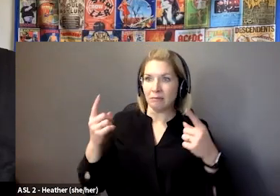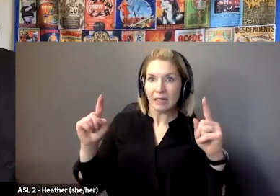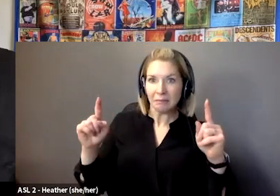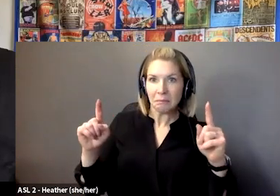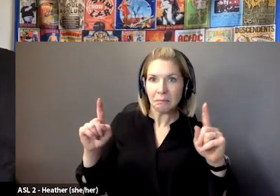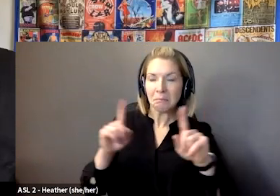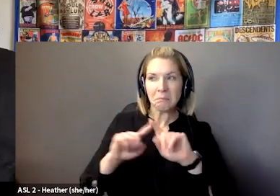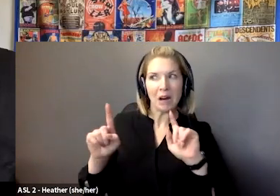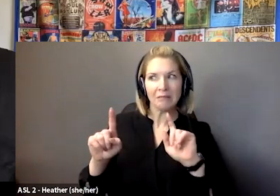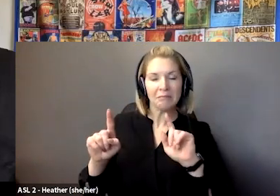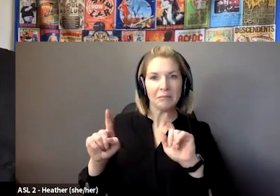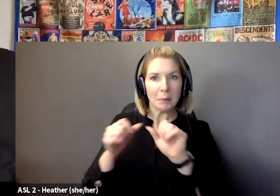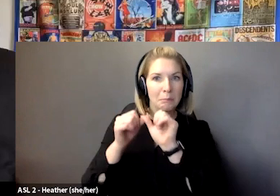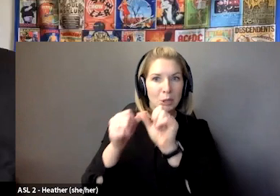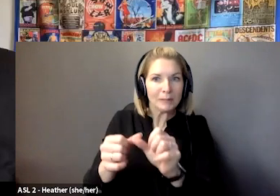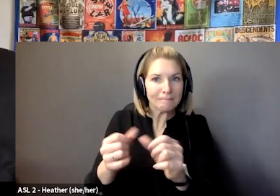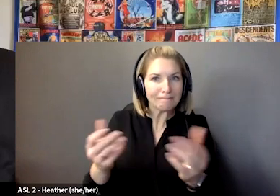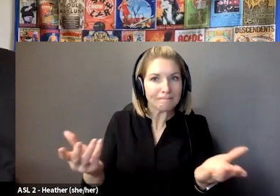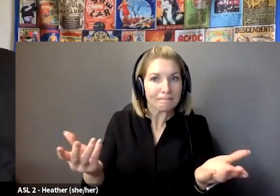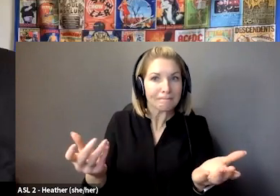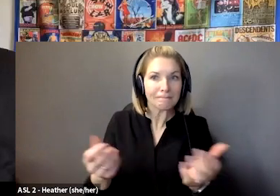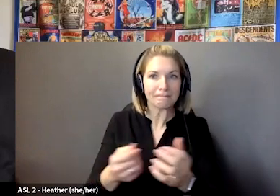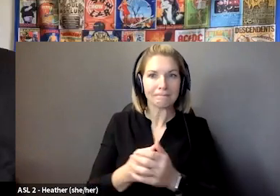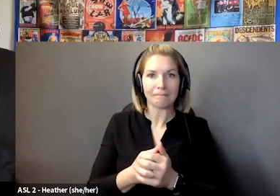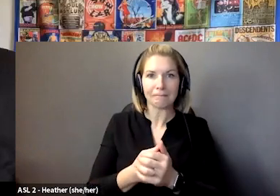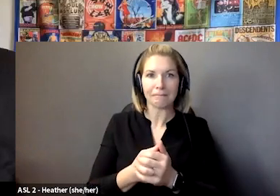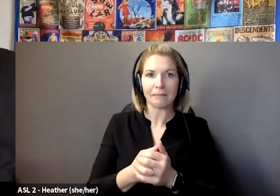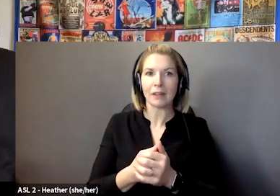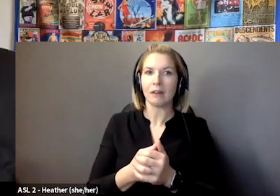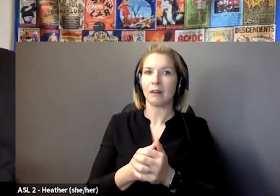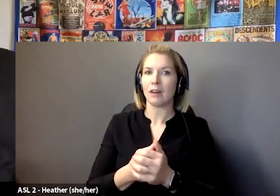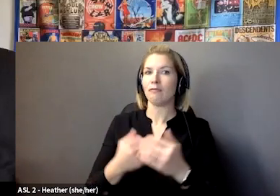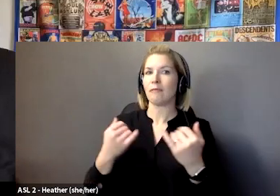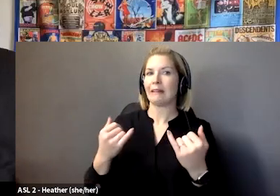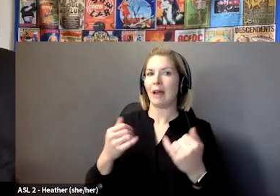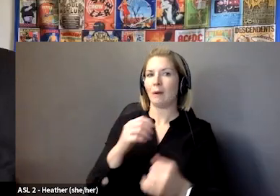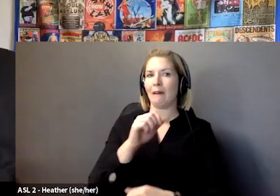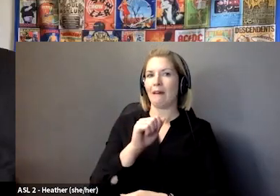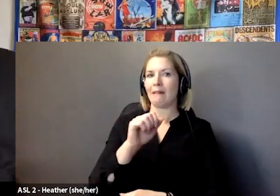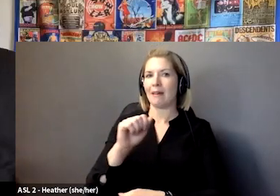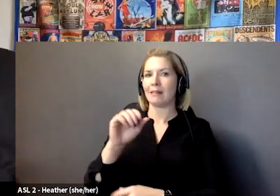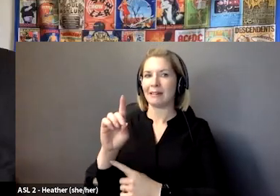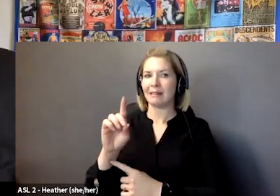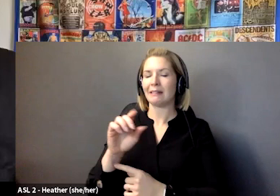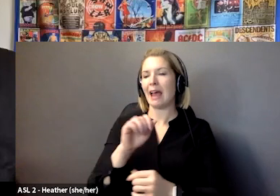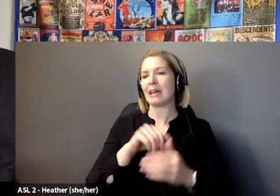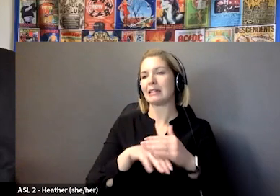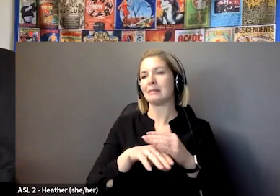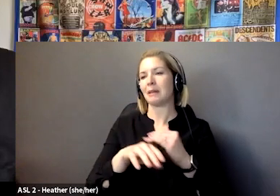is ongoing. Now the Accessibility Act and the Disability Benefit are welcome